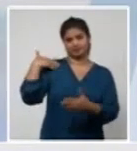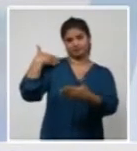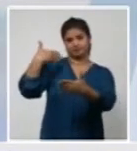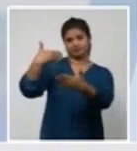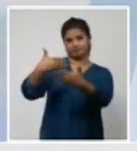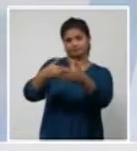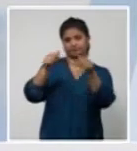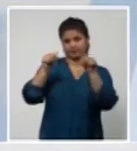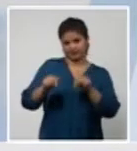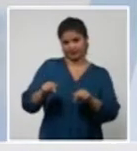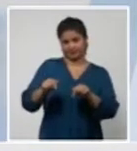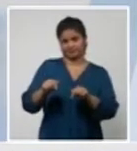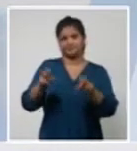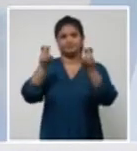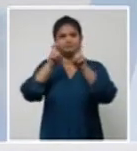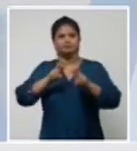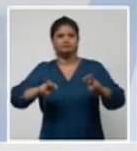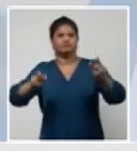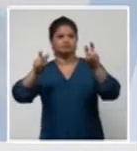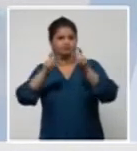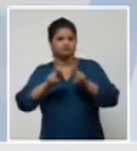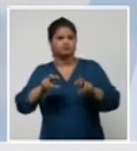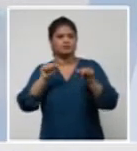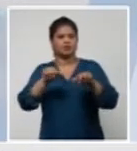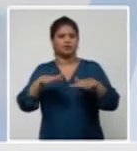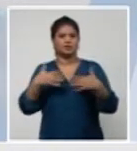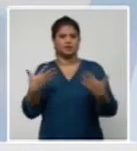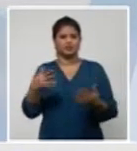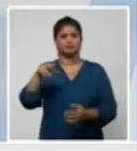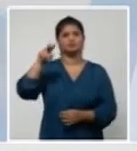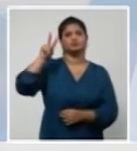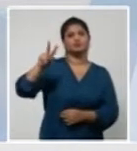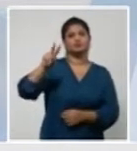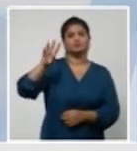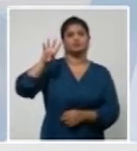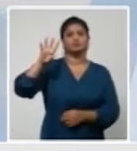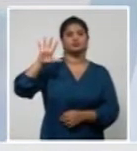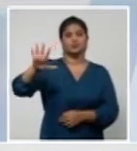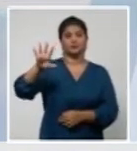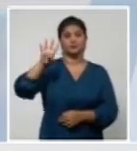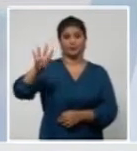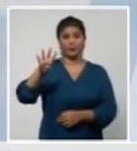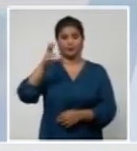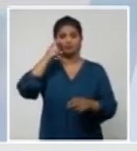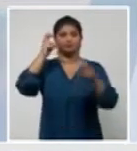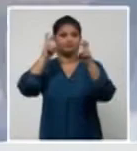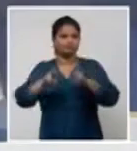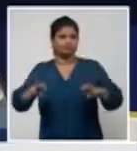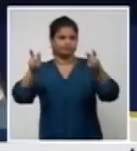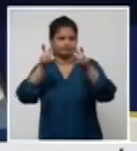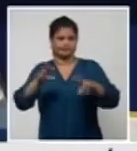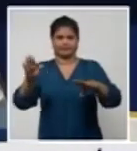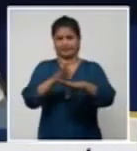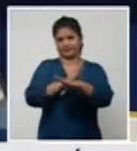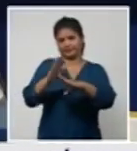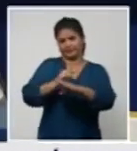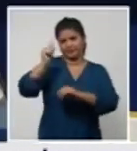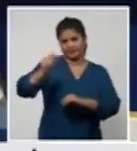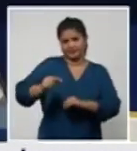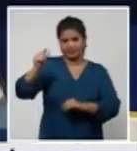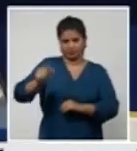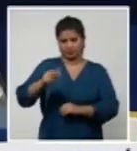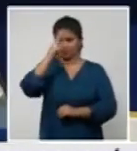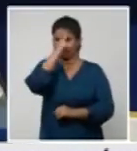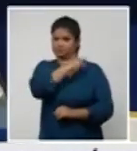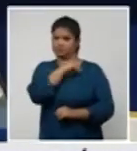observation. There were 129 suspected cases and 47 confirmed active cases.